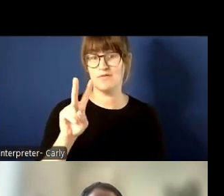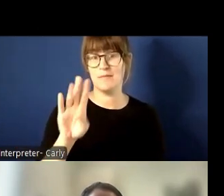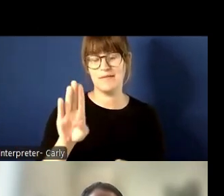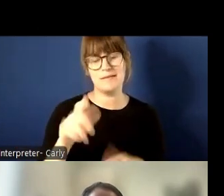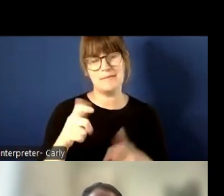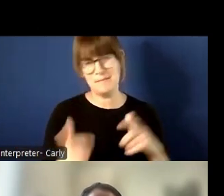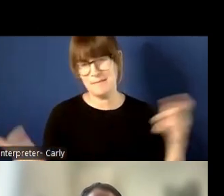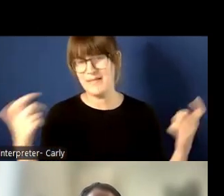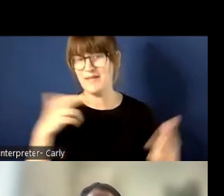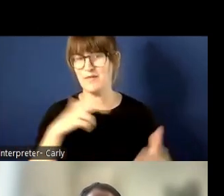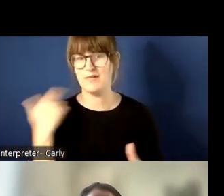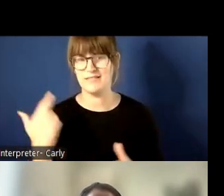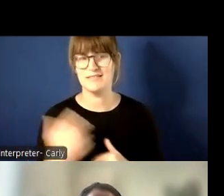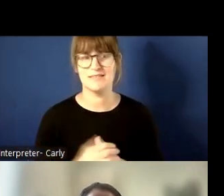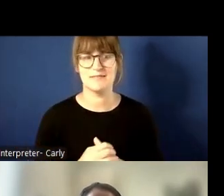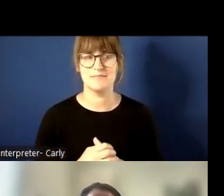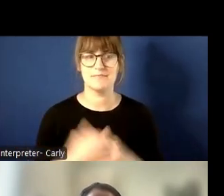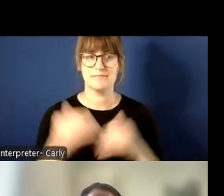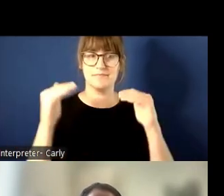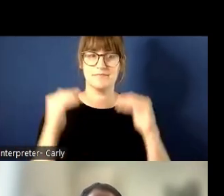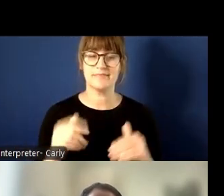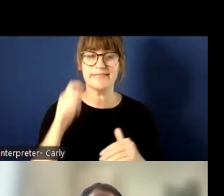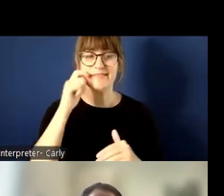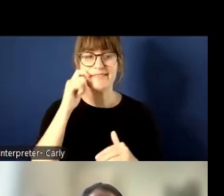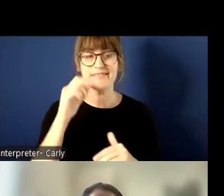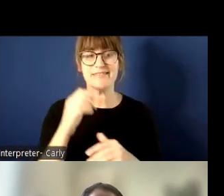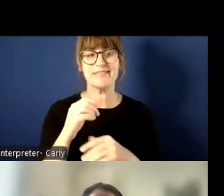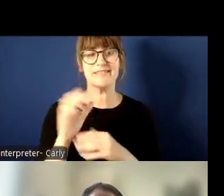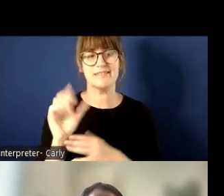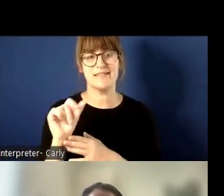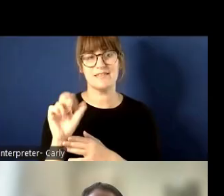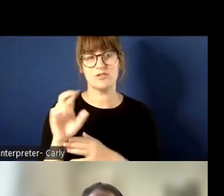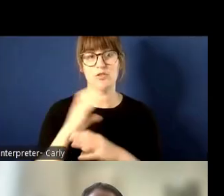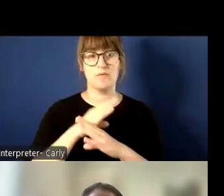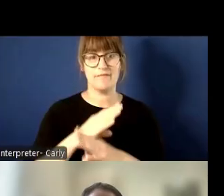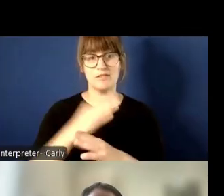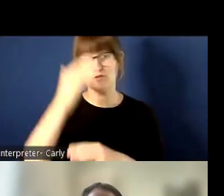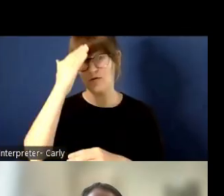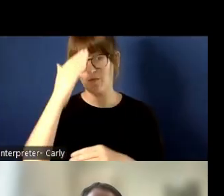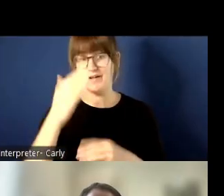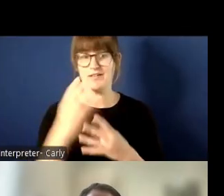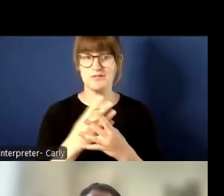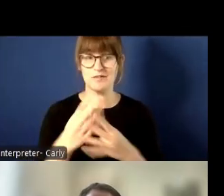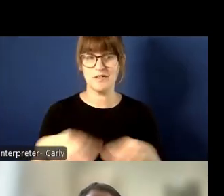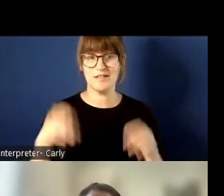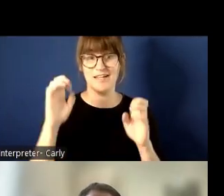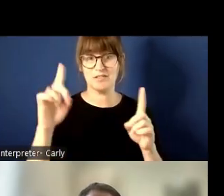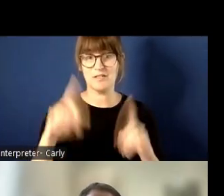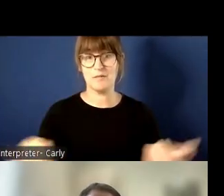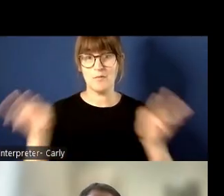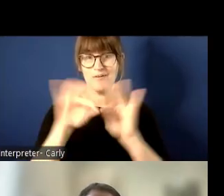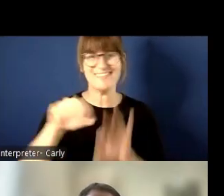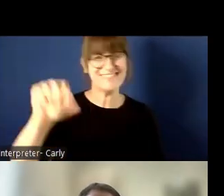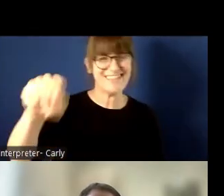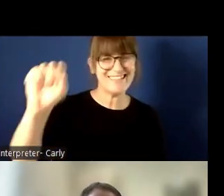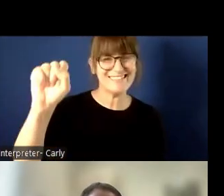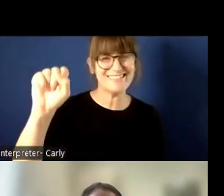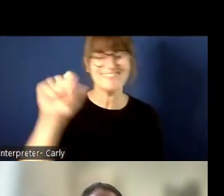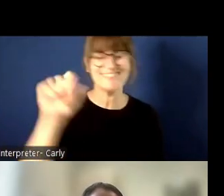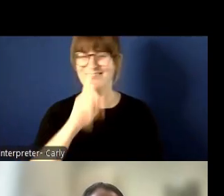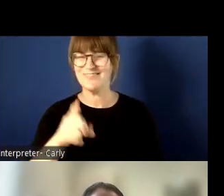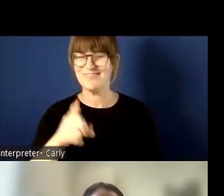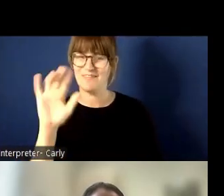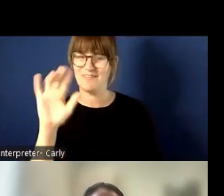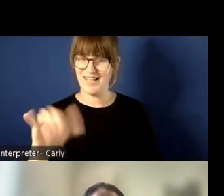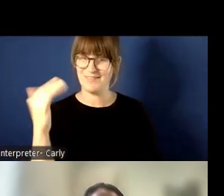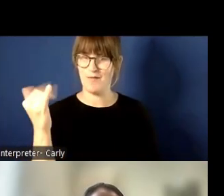skin cancer. So skin cancer prevention, awareness, screening, and education is important. This is definitely true, and this is why I'm here to talk to